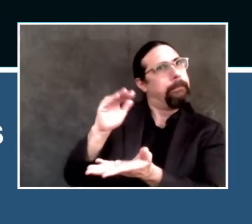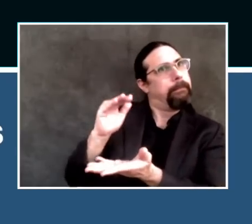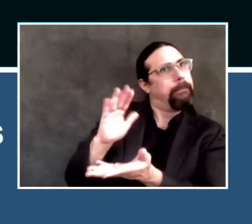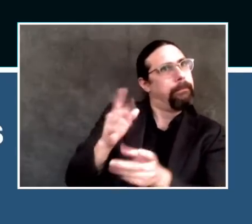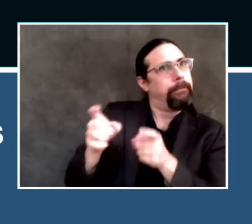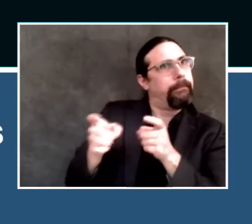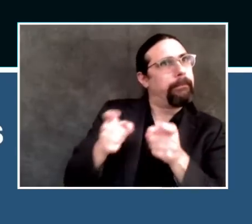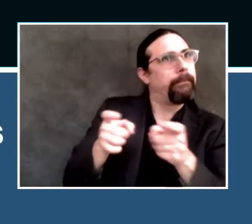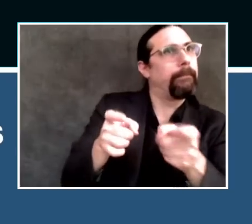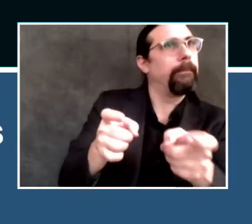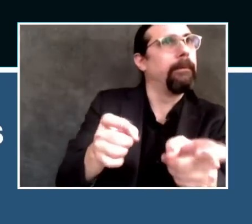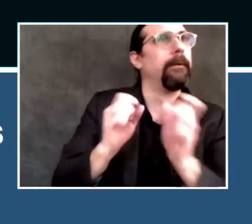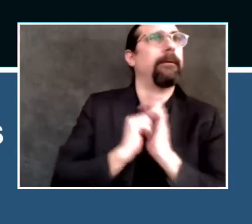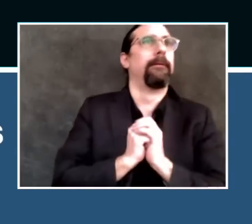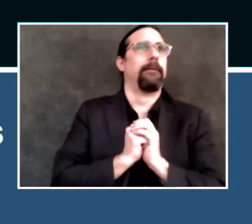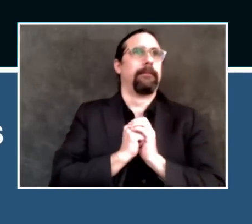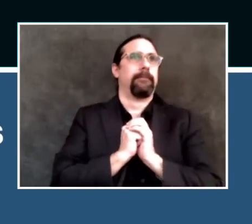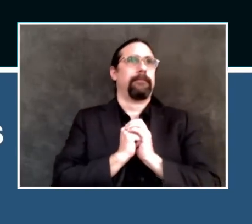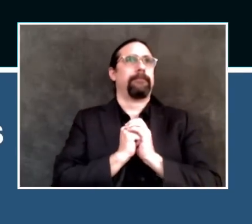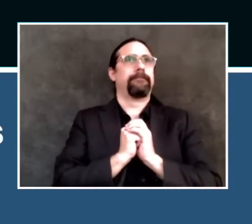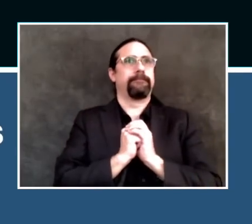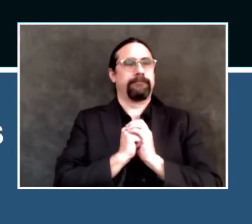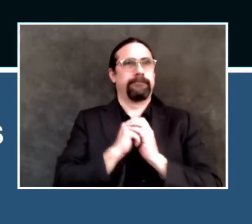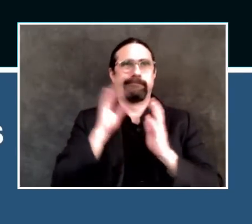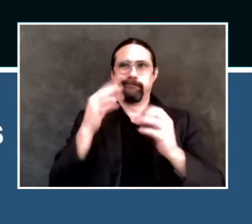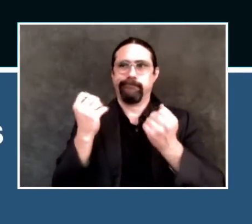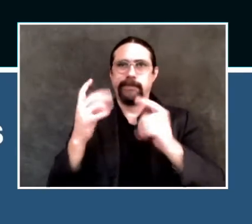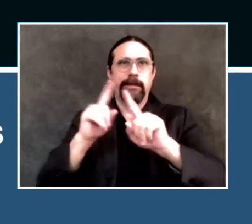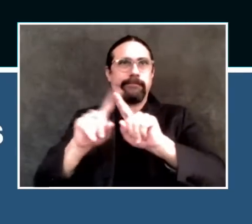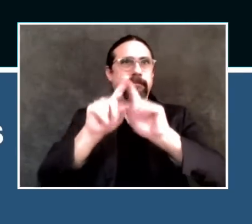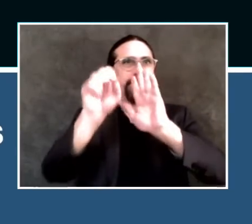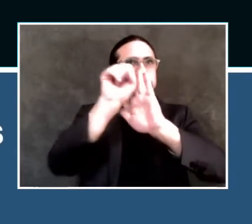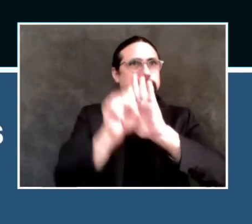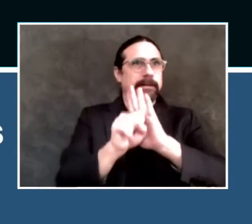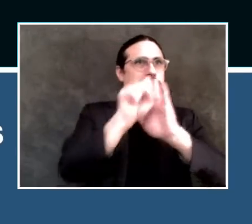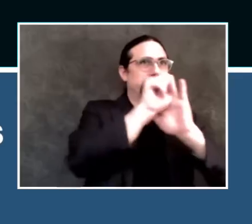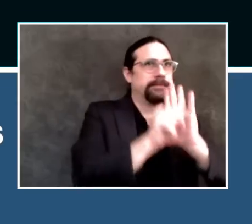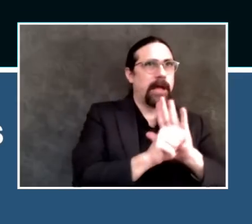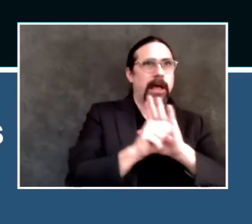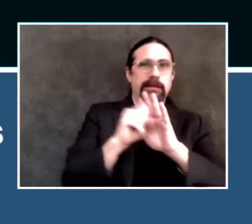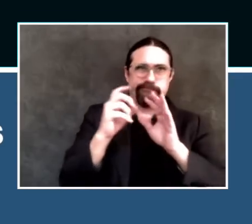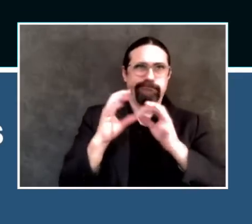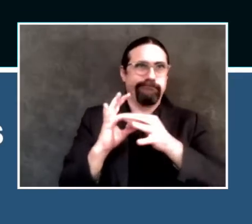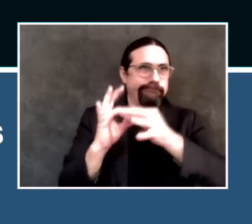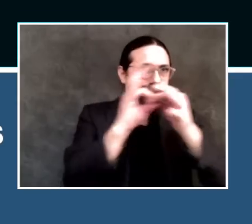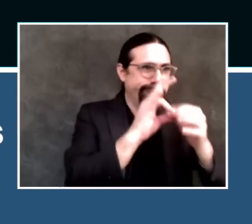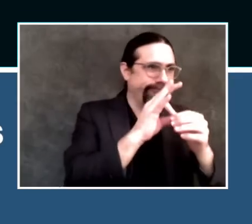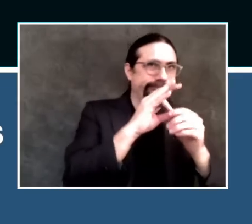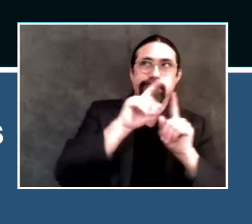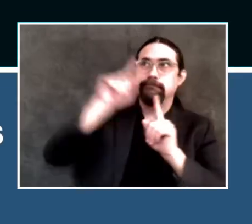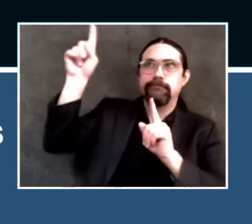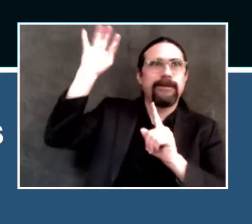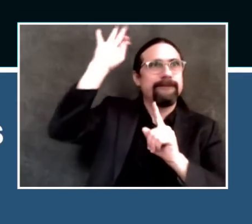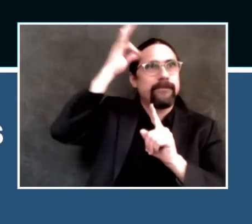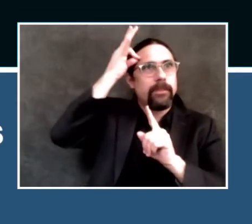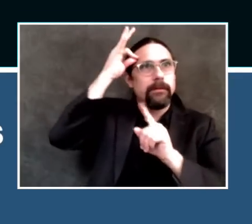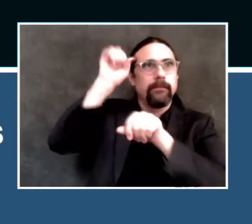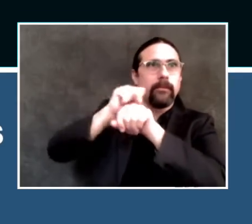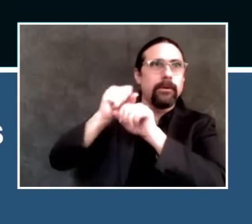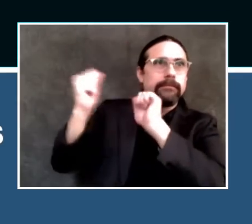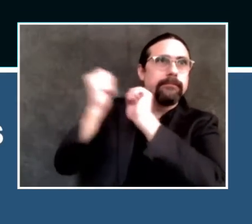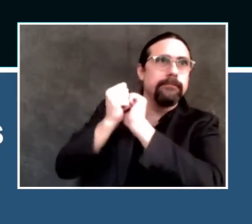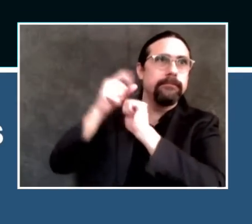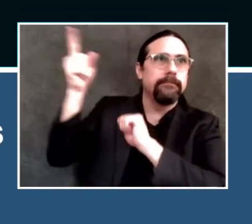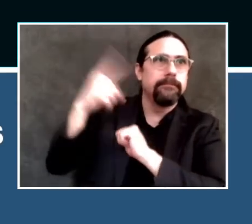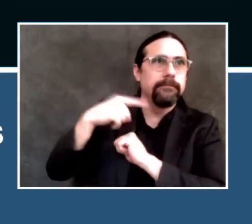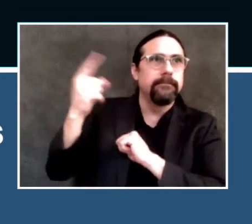proven necessary, and all of them will be with us, certainly in my view, through April, and I think for much of May.